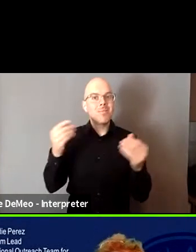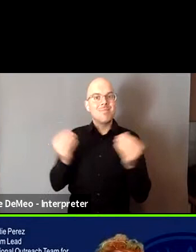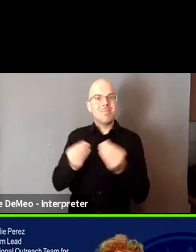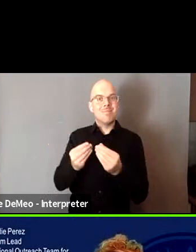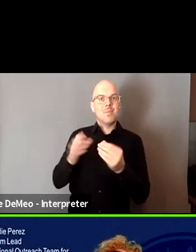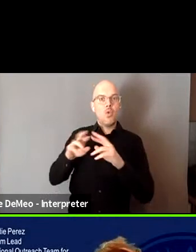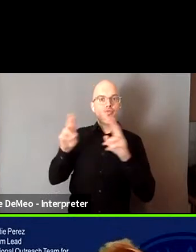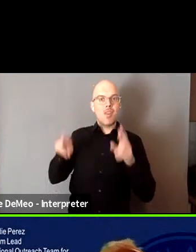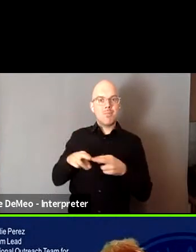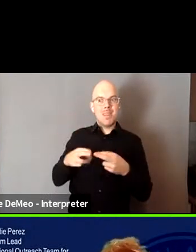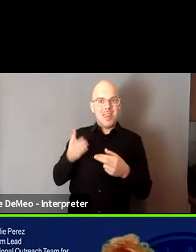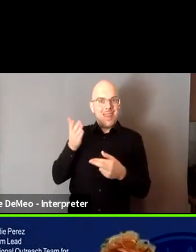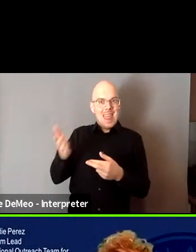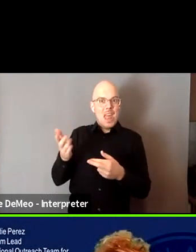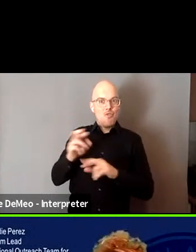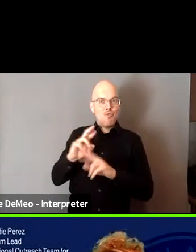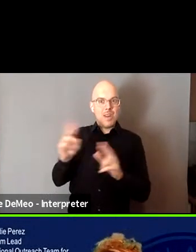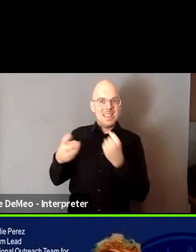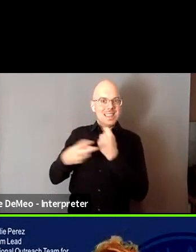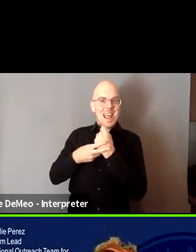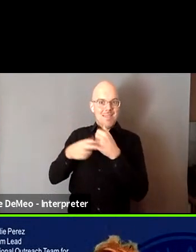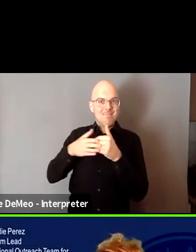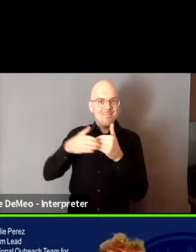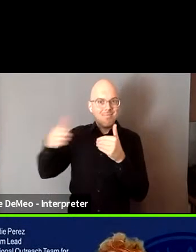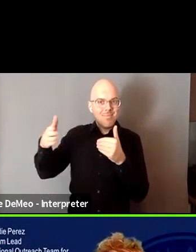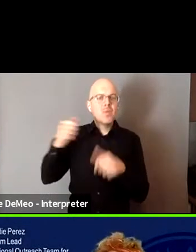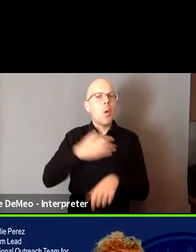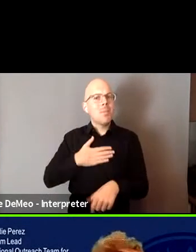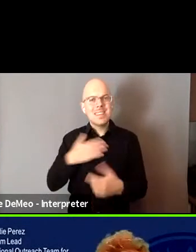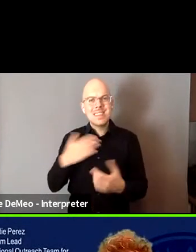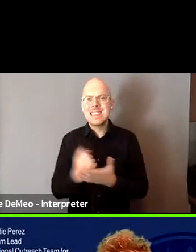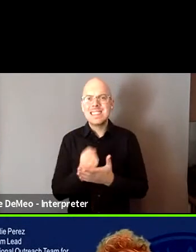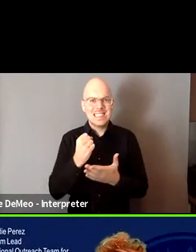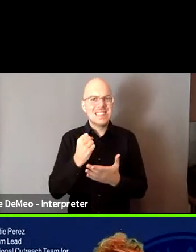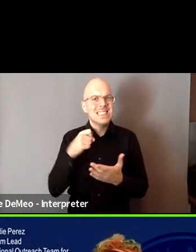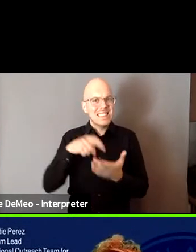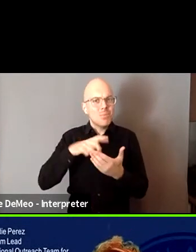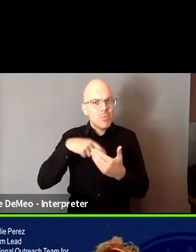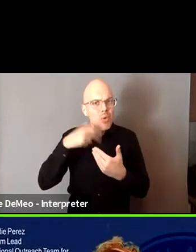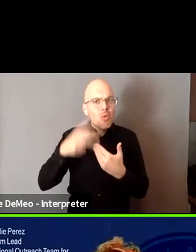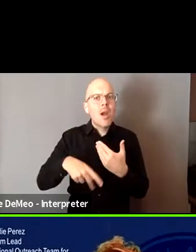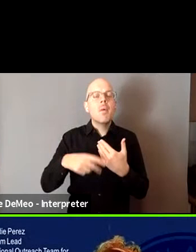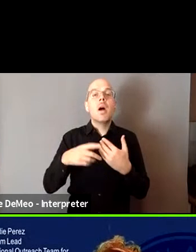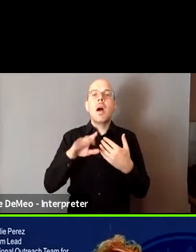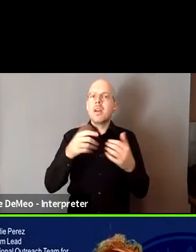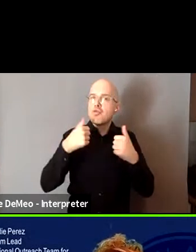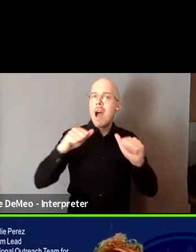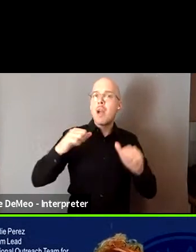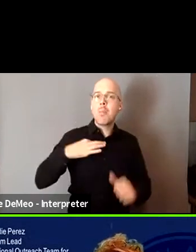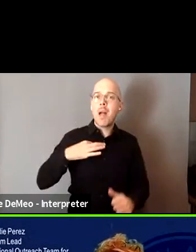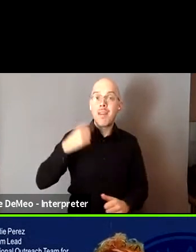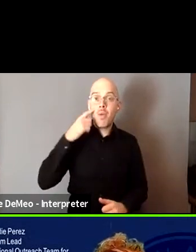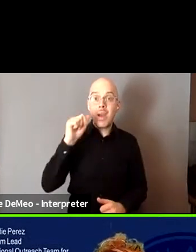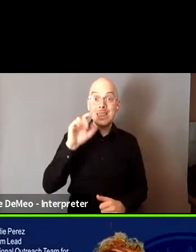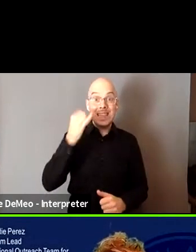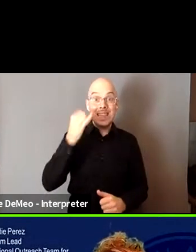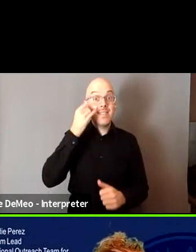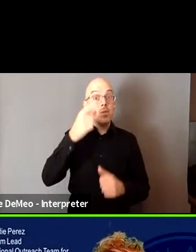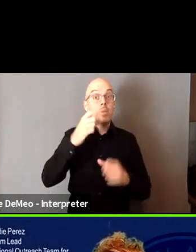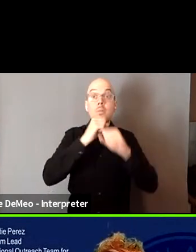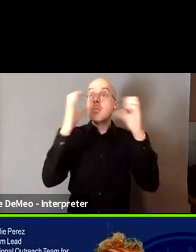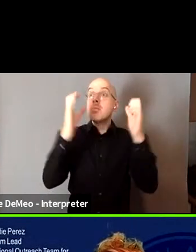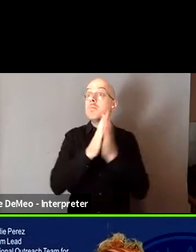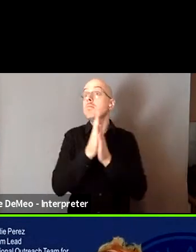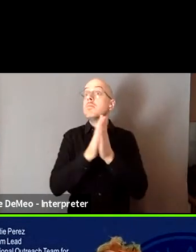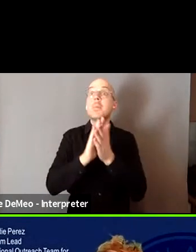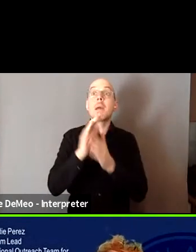advantage of this process. We absolutely want to see you try to be an air traffic controller if that is what your passion is